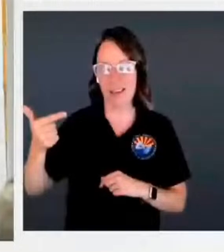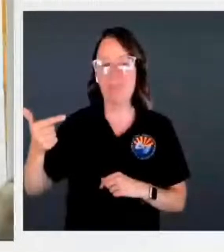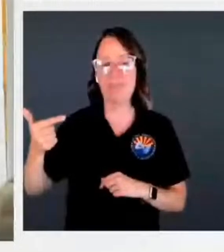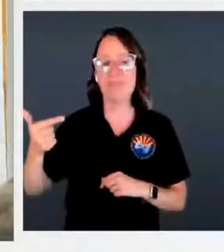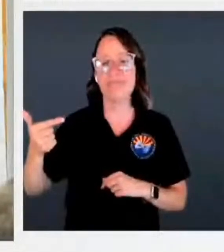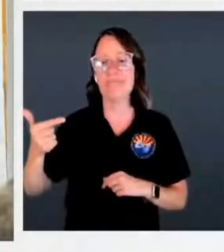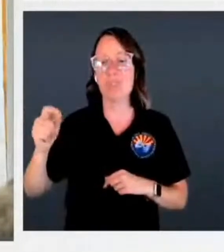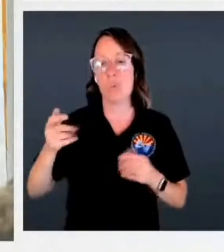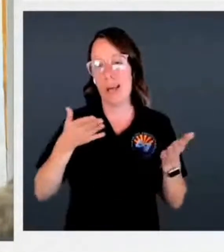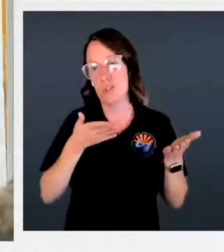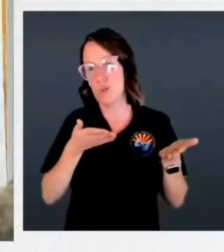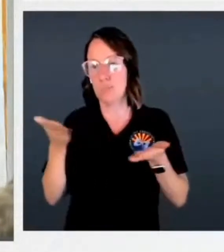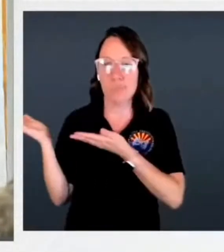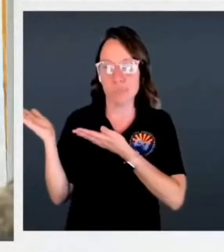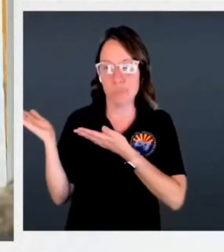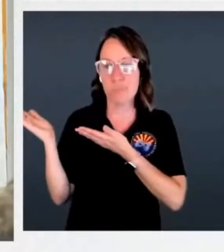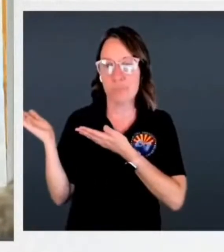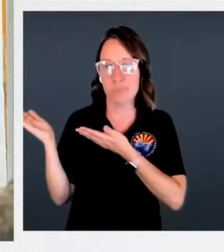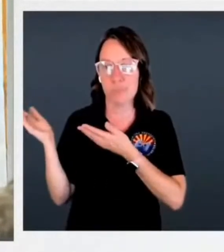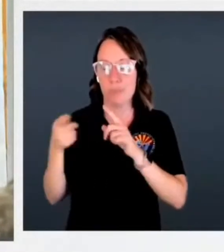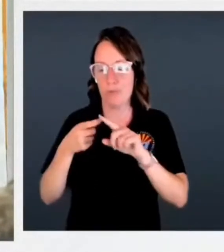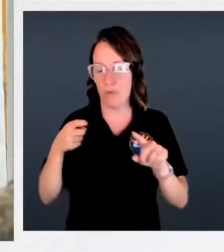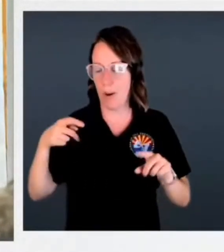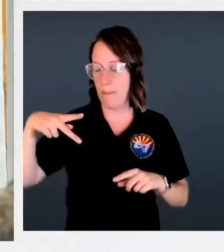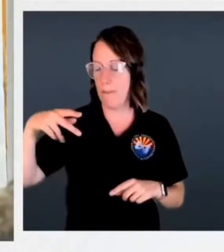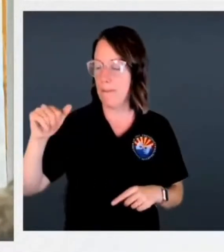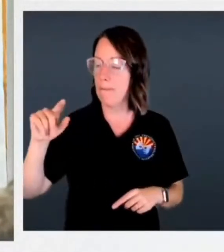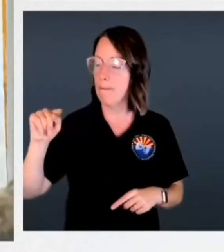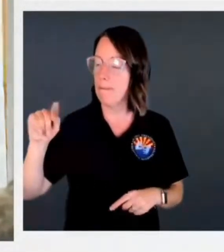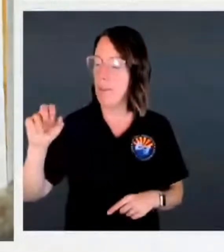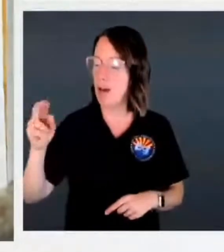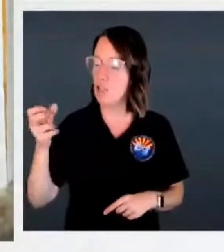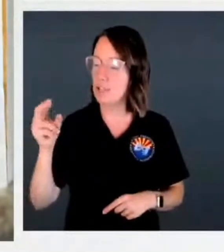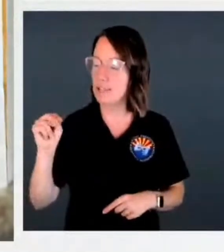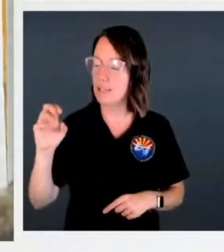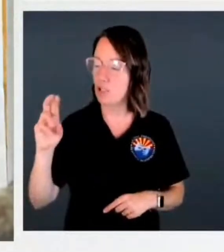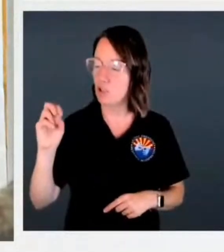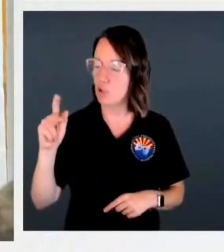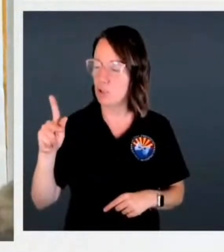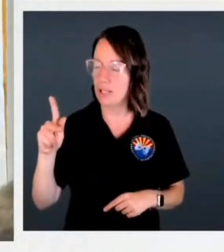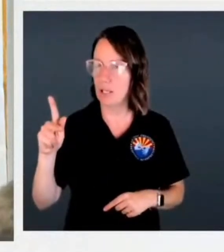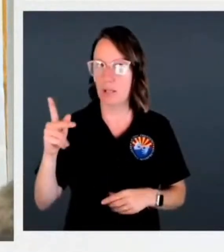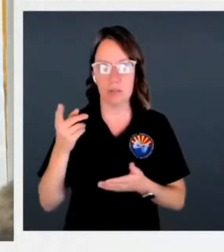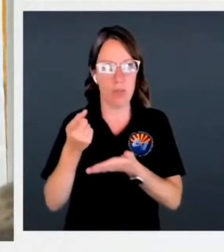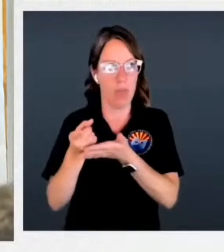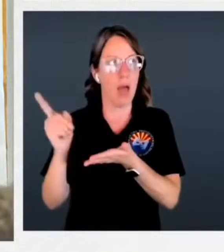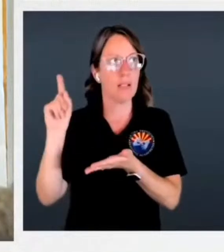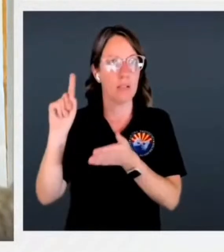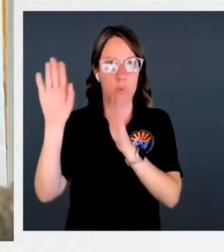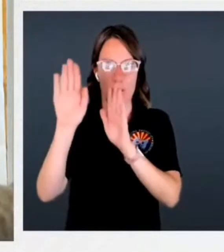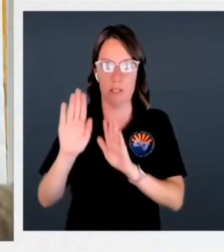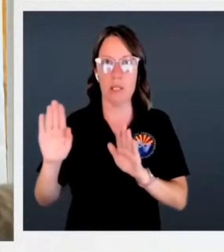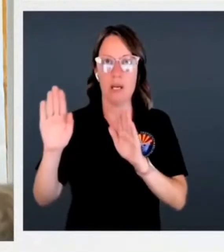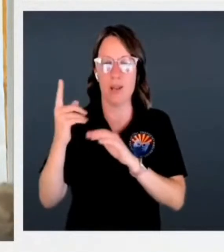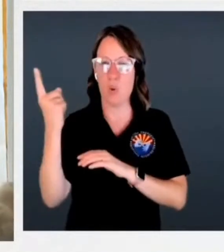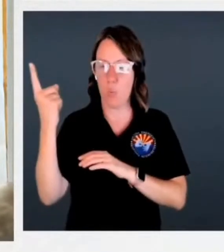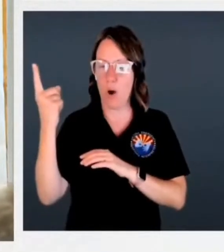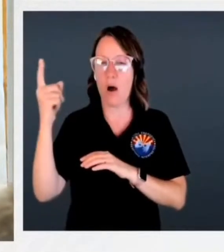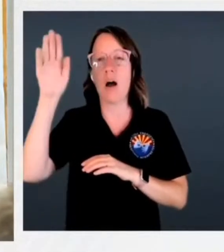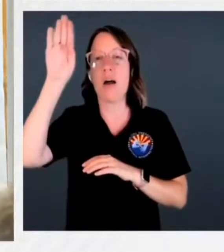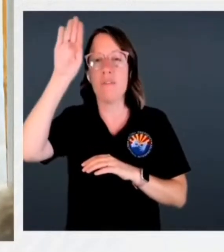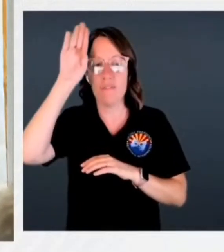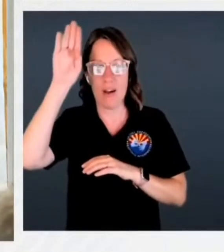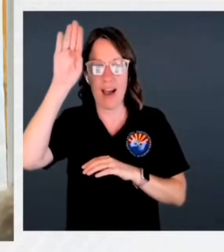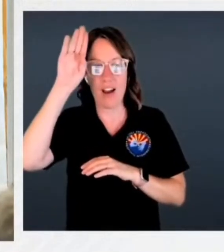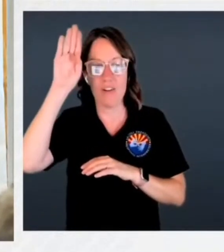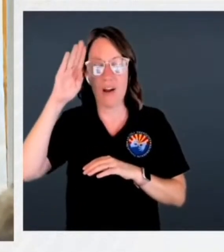Creek. And then Sunday, about a week ago almost, we had a firefighter coming down the hill that